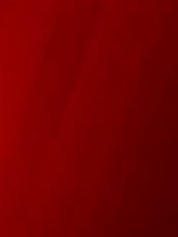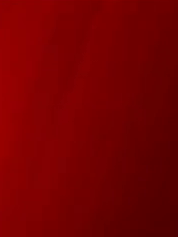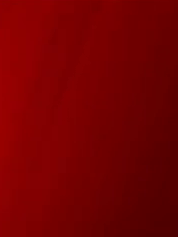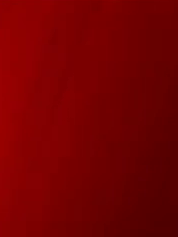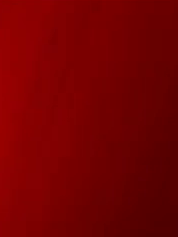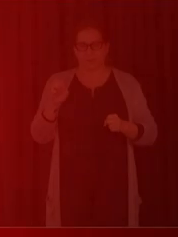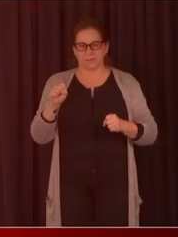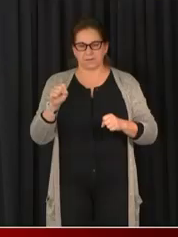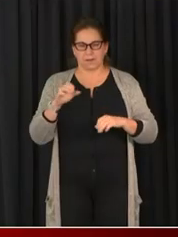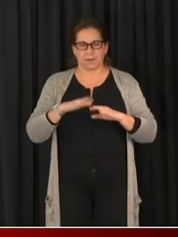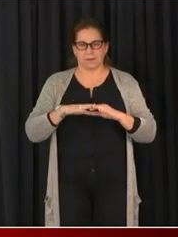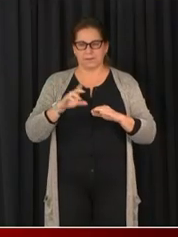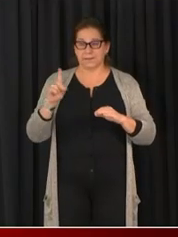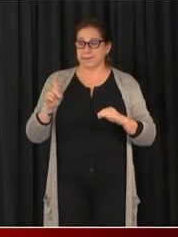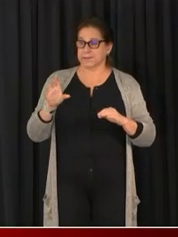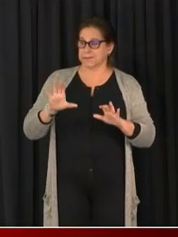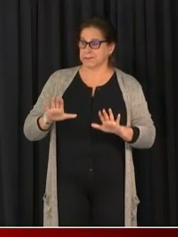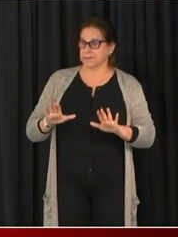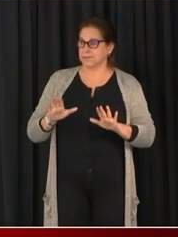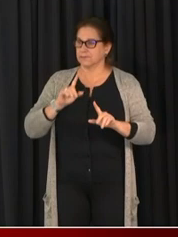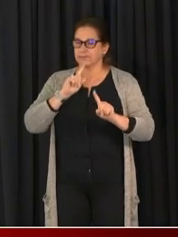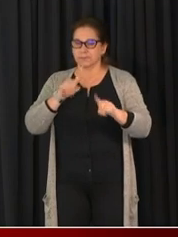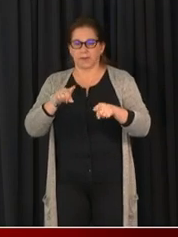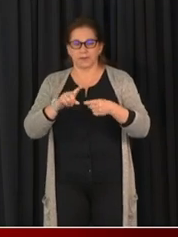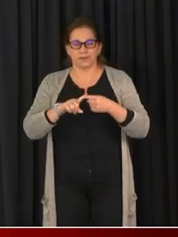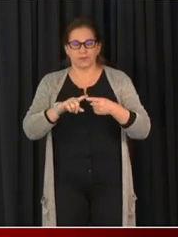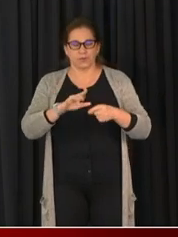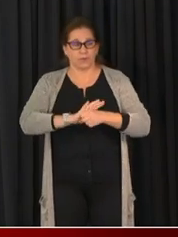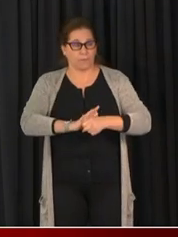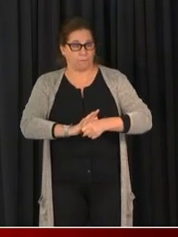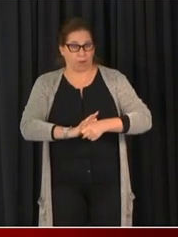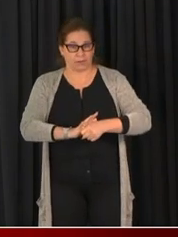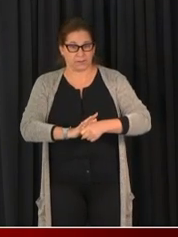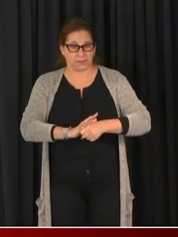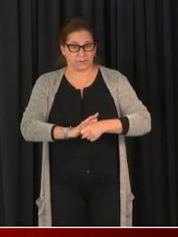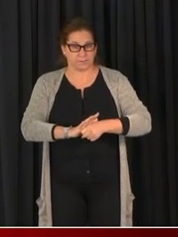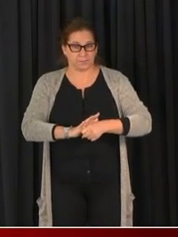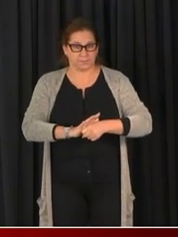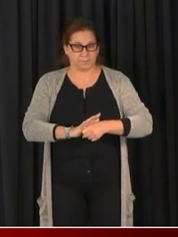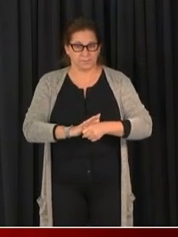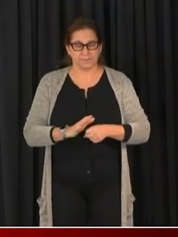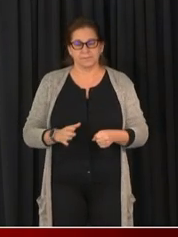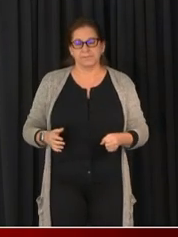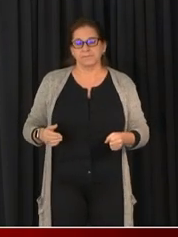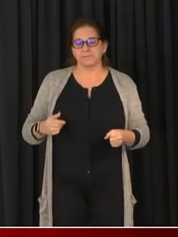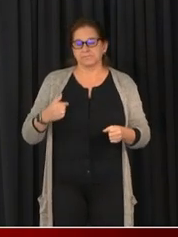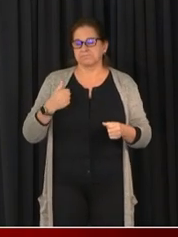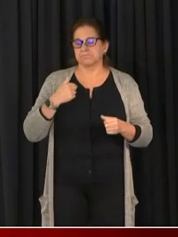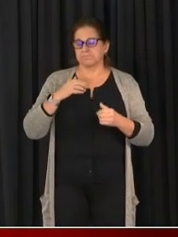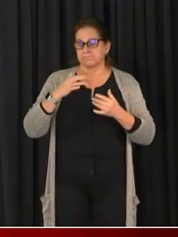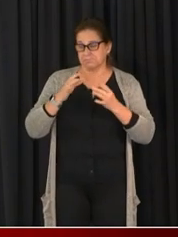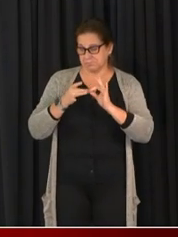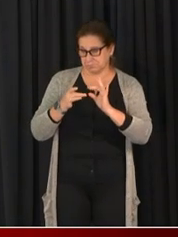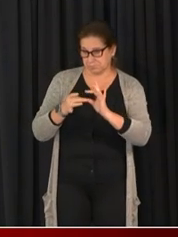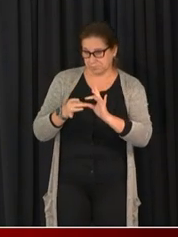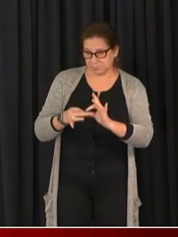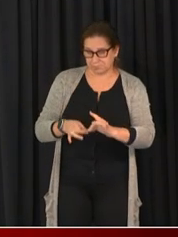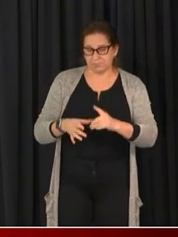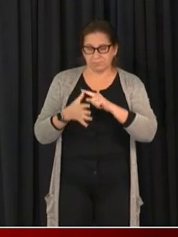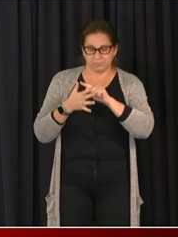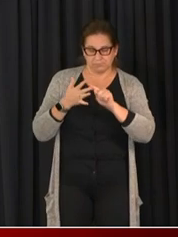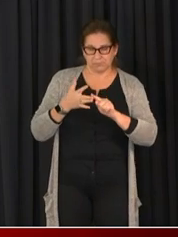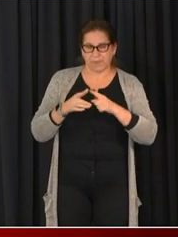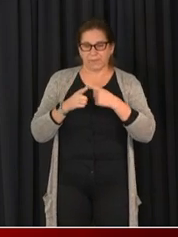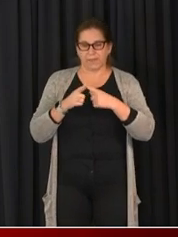the district's response to COVID-19, and we will be available for any questions following a brief